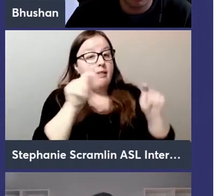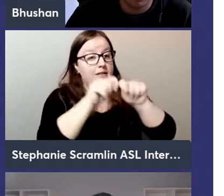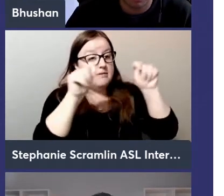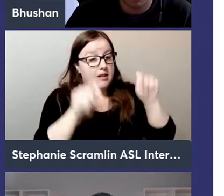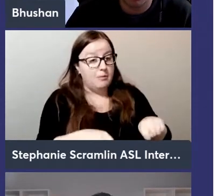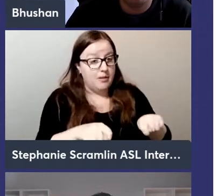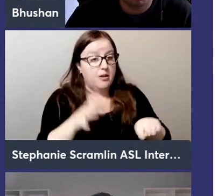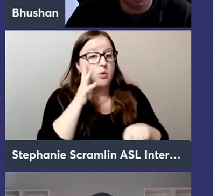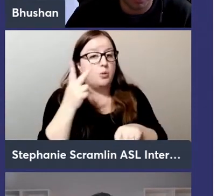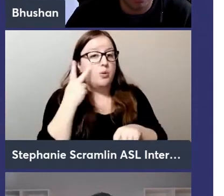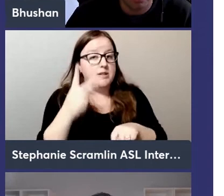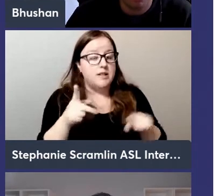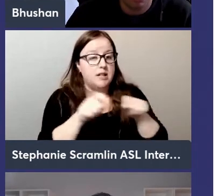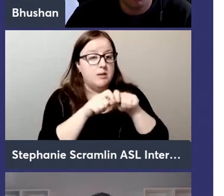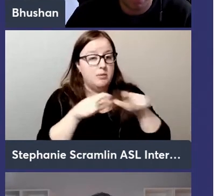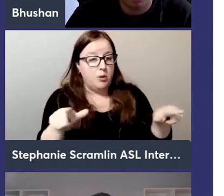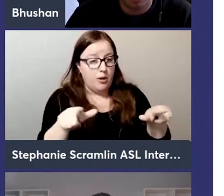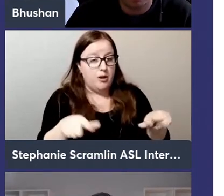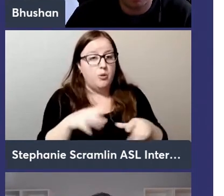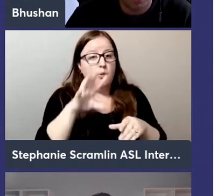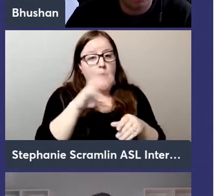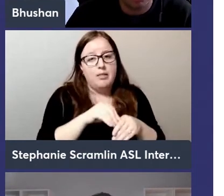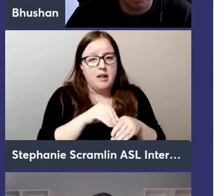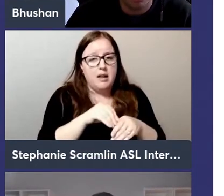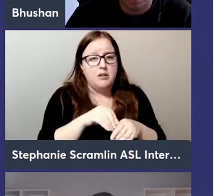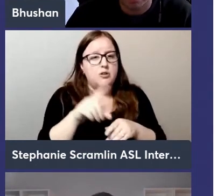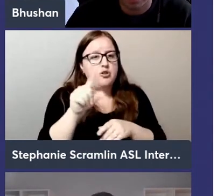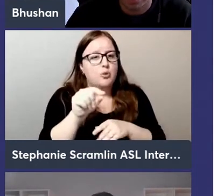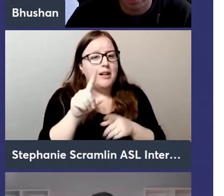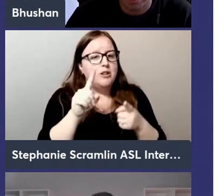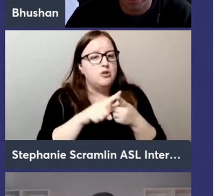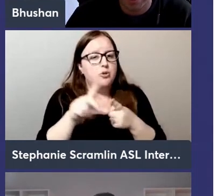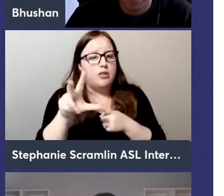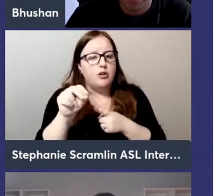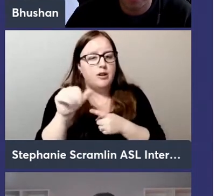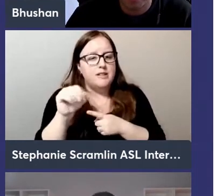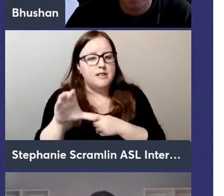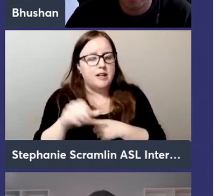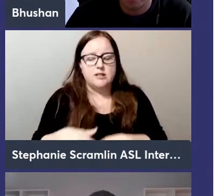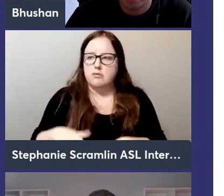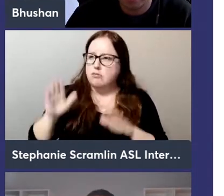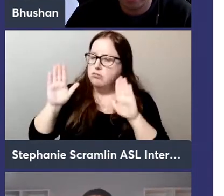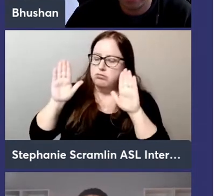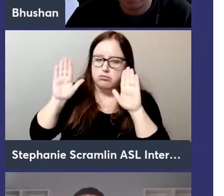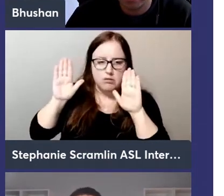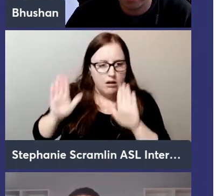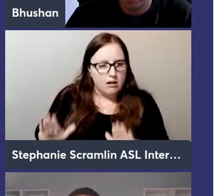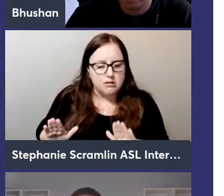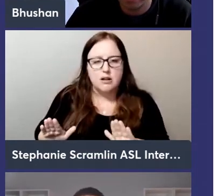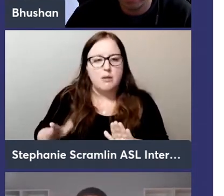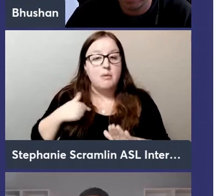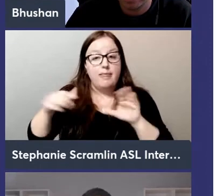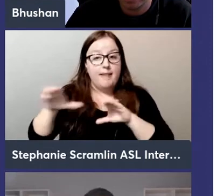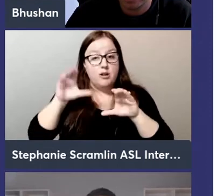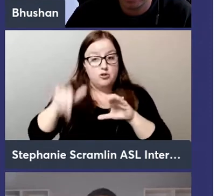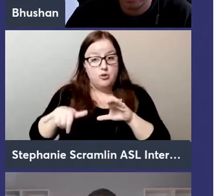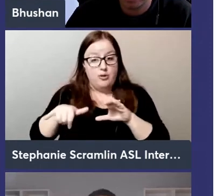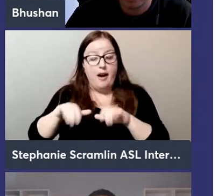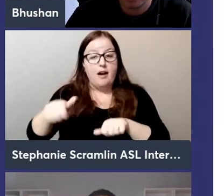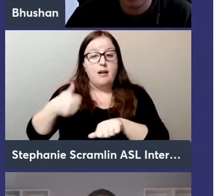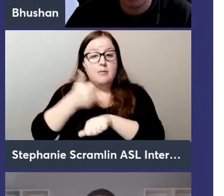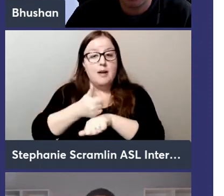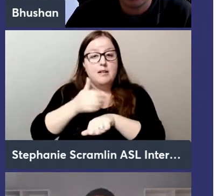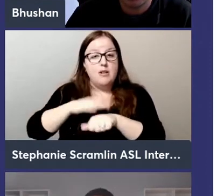we'll see it get deployed within a matter of 20 to 30 seconds. That's really awesome. So they can do it based on like some kind of